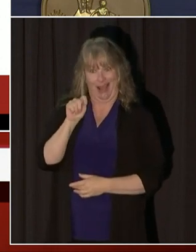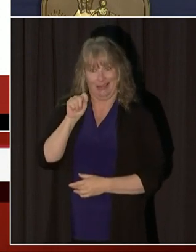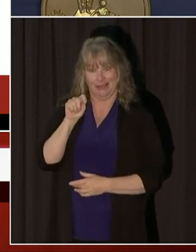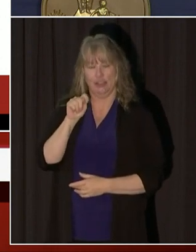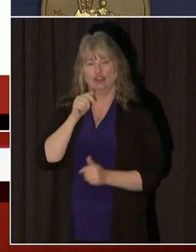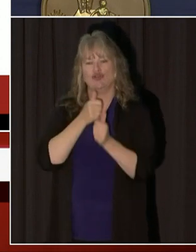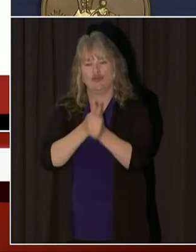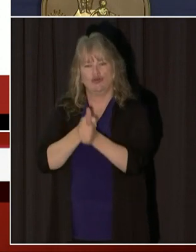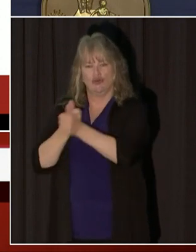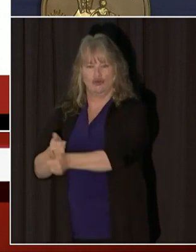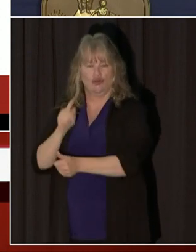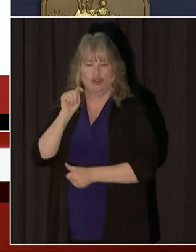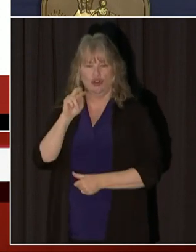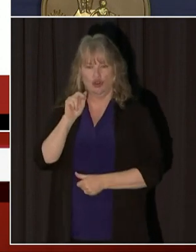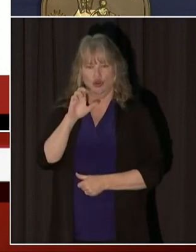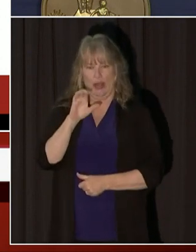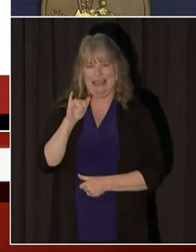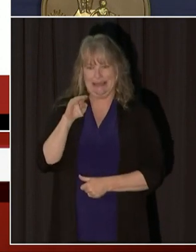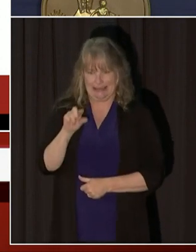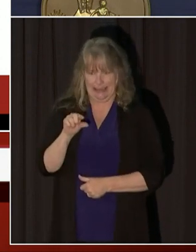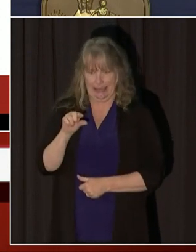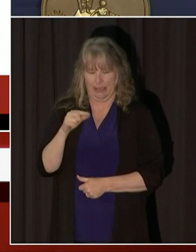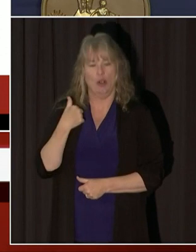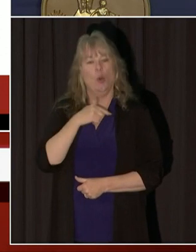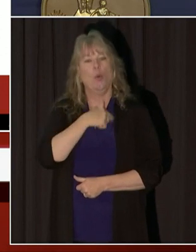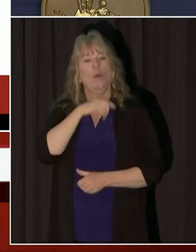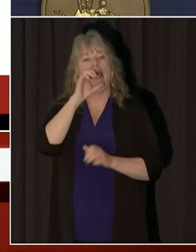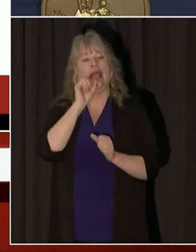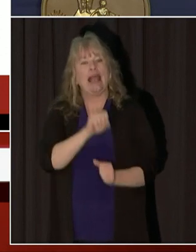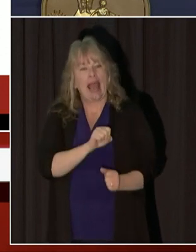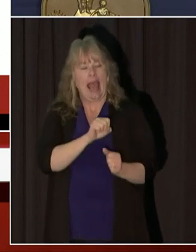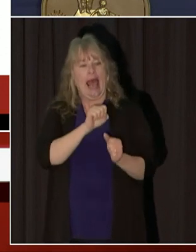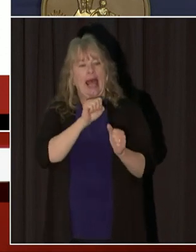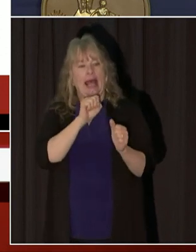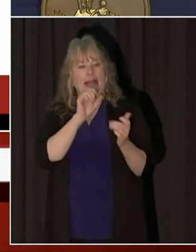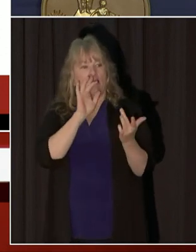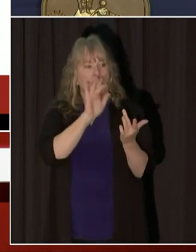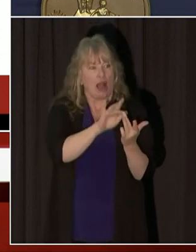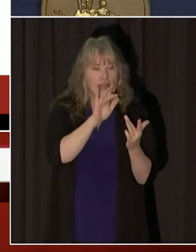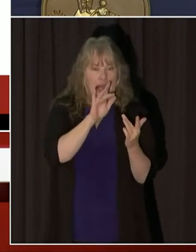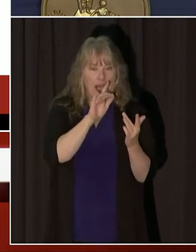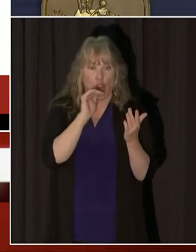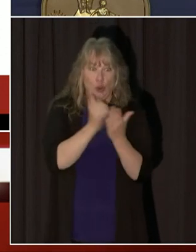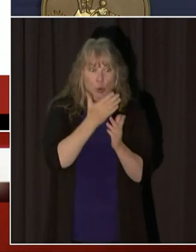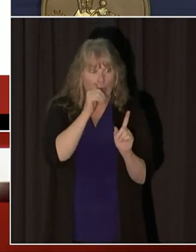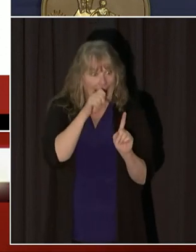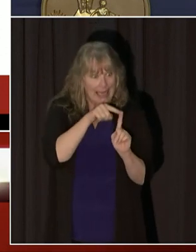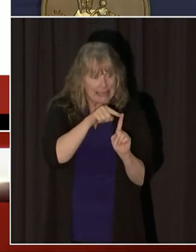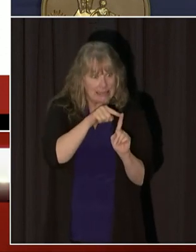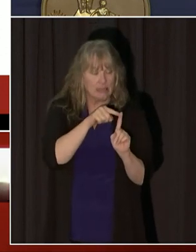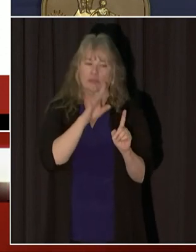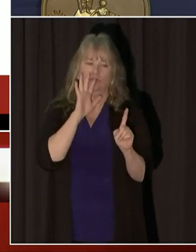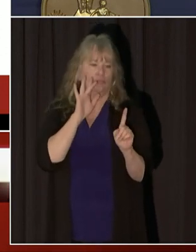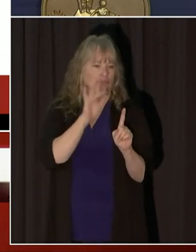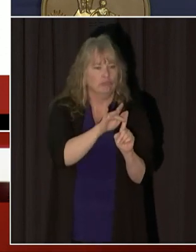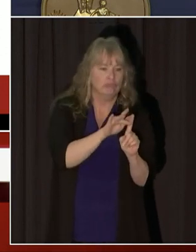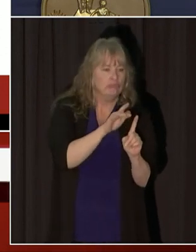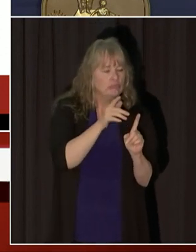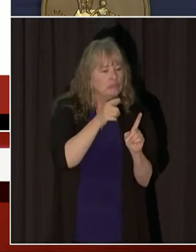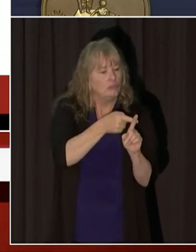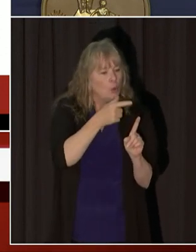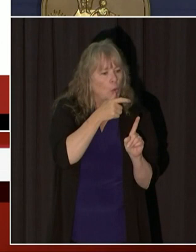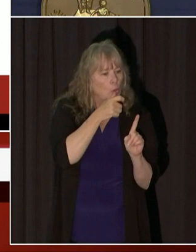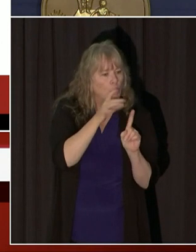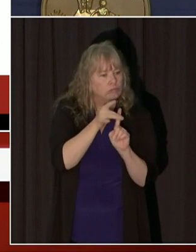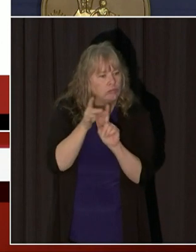to contact any new case within 1 day and their close contacts within 2 days. And